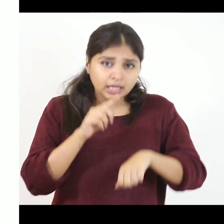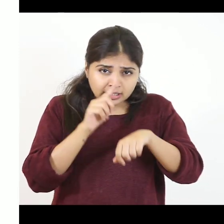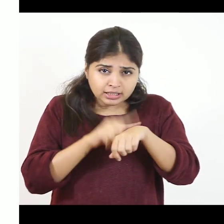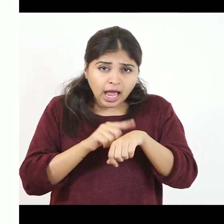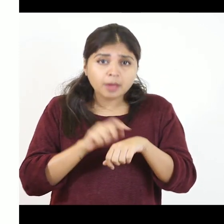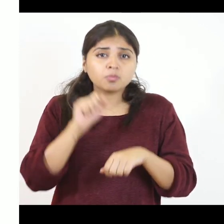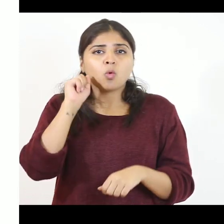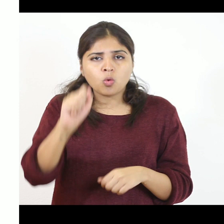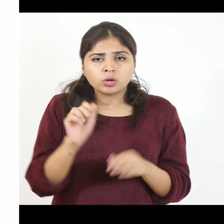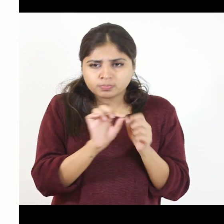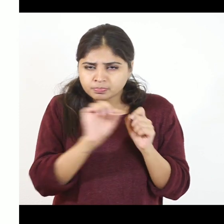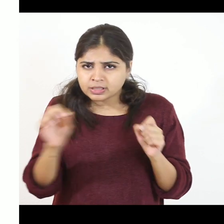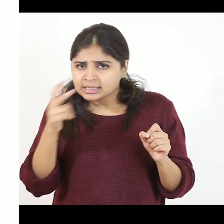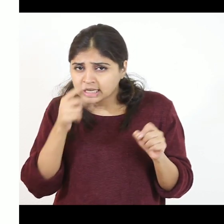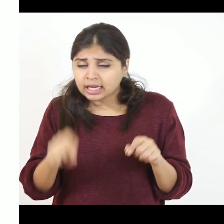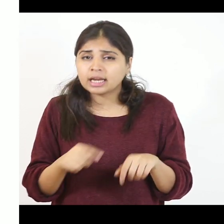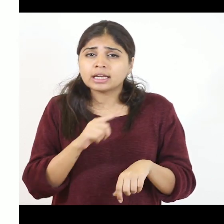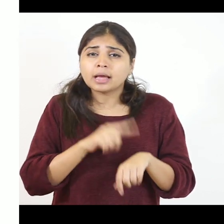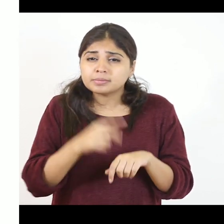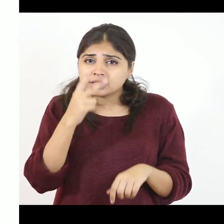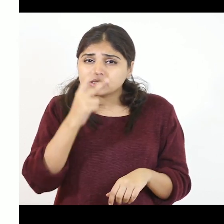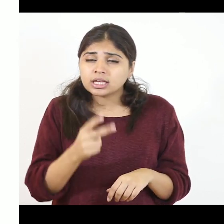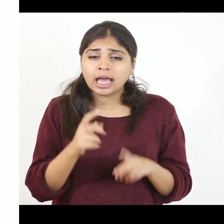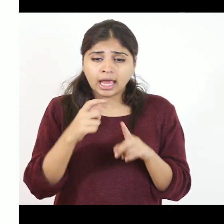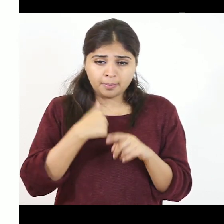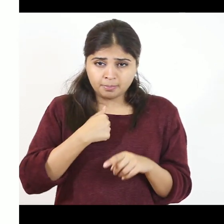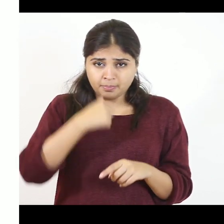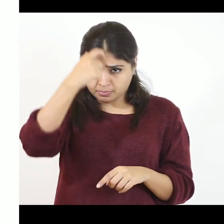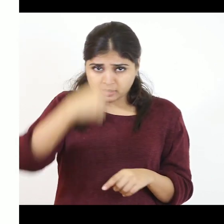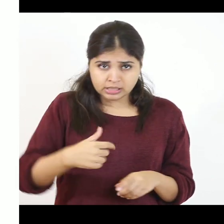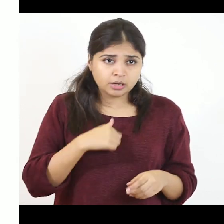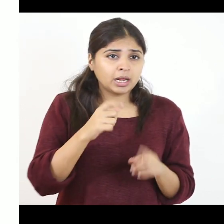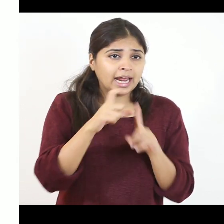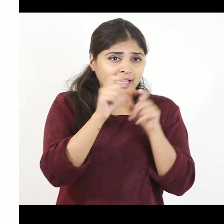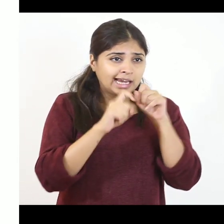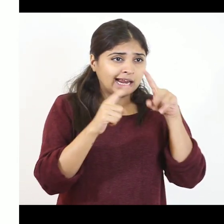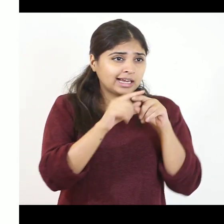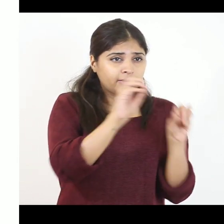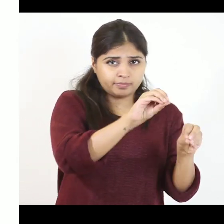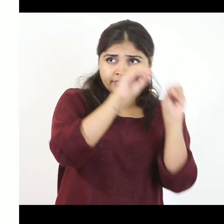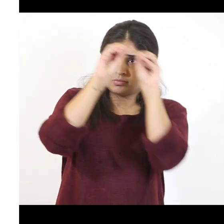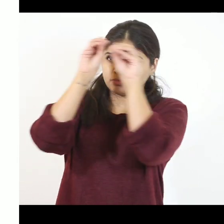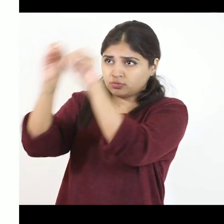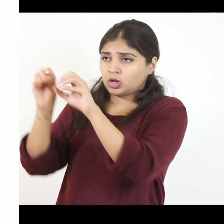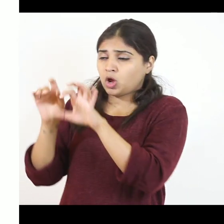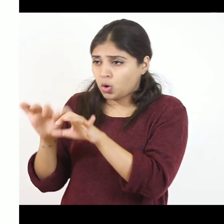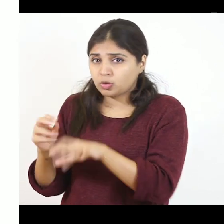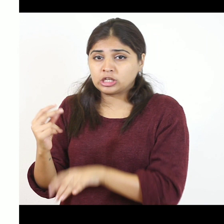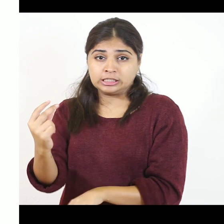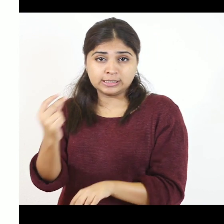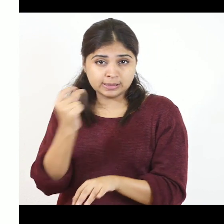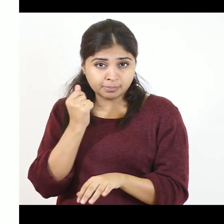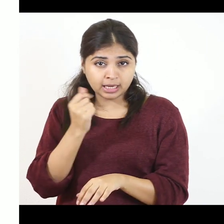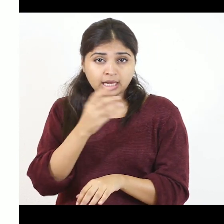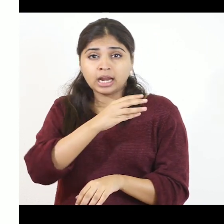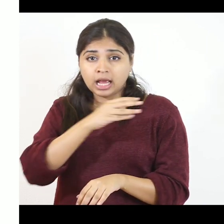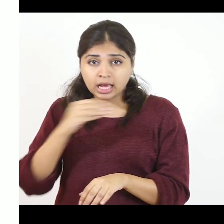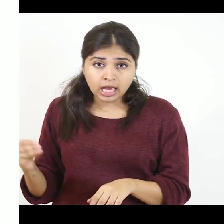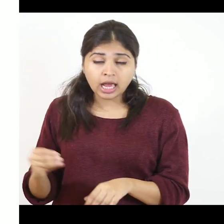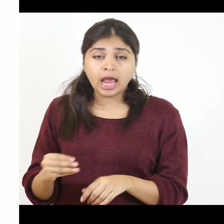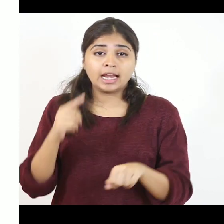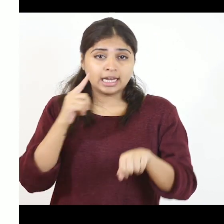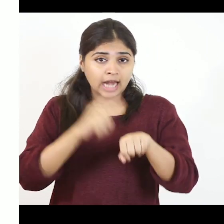time-based measure. It mainly means that the data entry operator enters data into the computer with speed